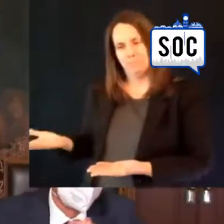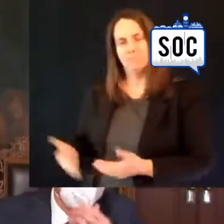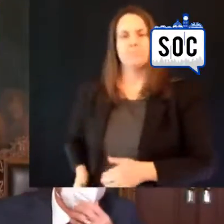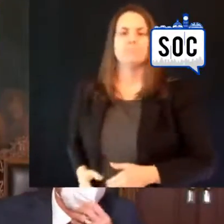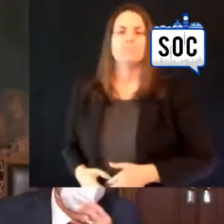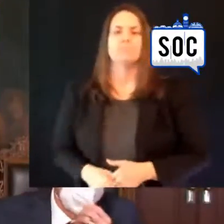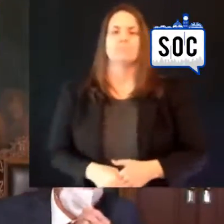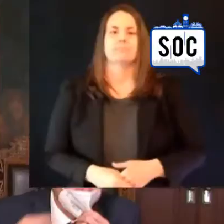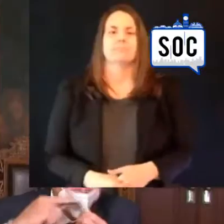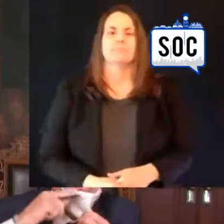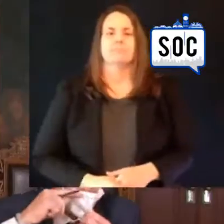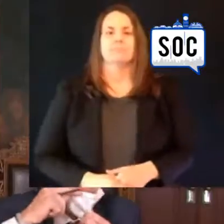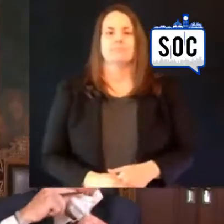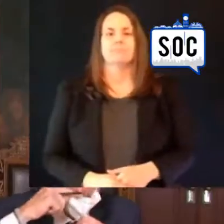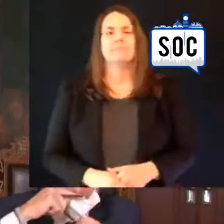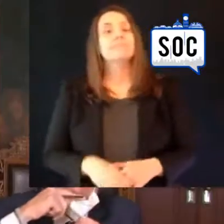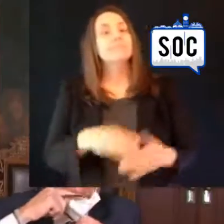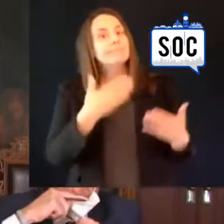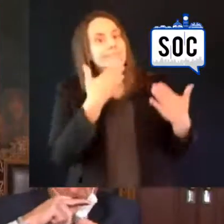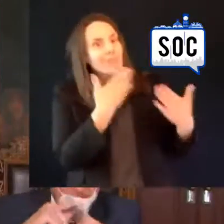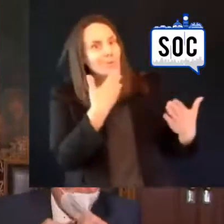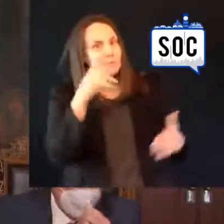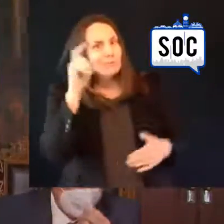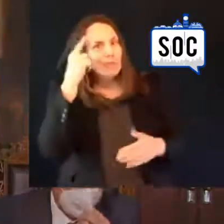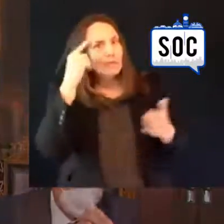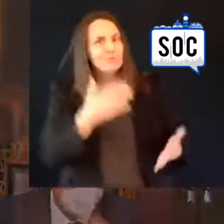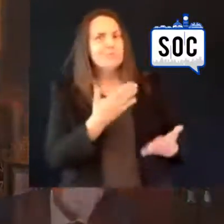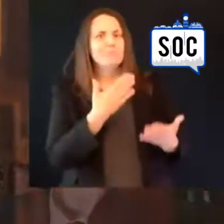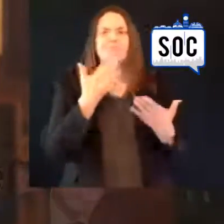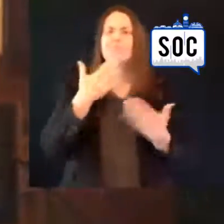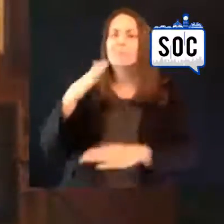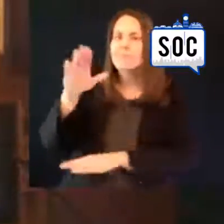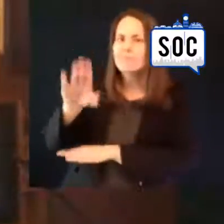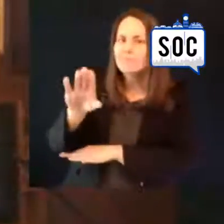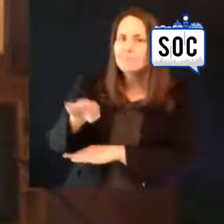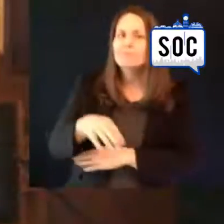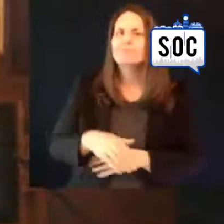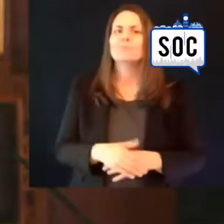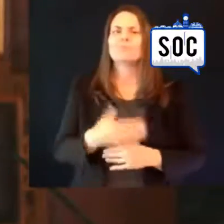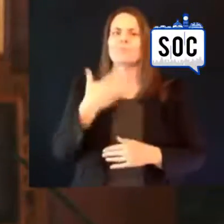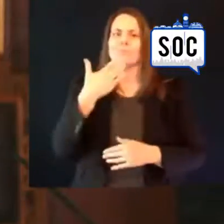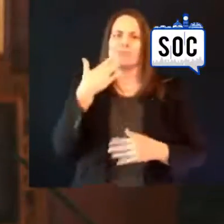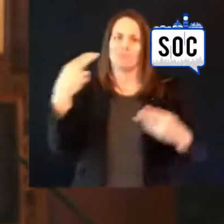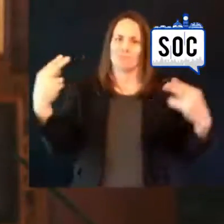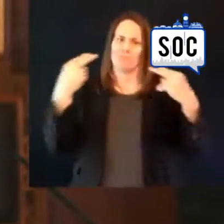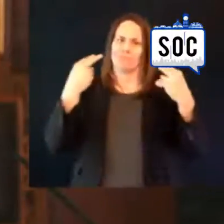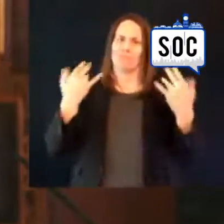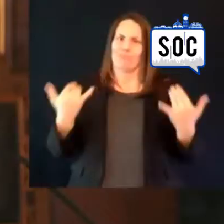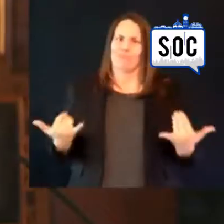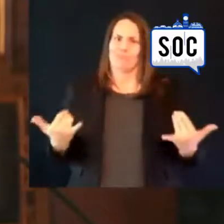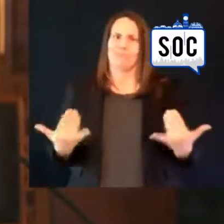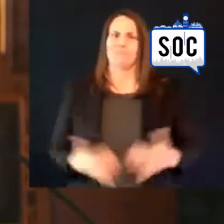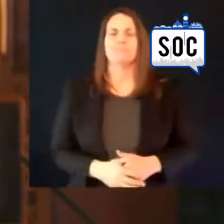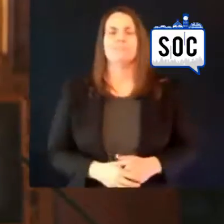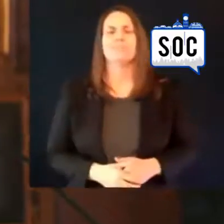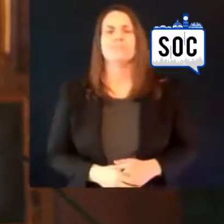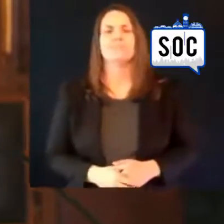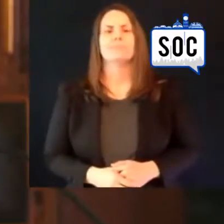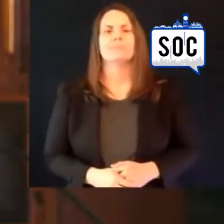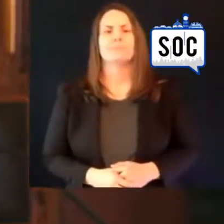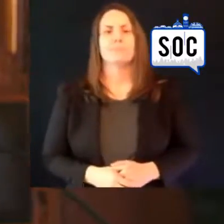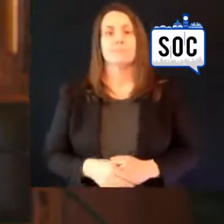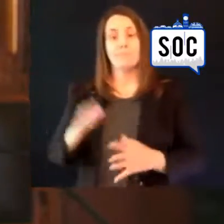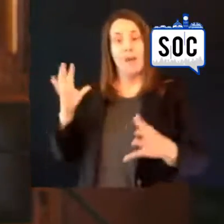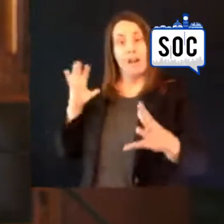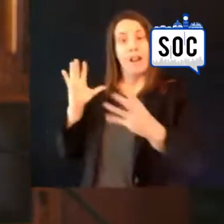good afternoon, and thank you everyone for joining us. As the Governor just shared, we've reached over 1 million Wisconsin residents who have